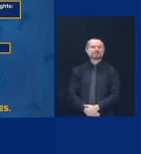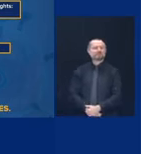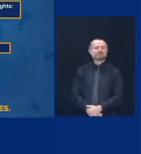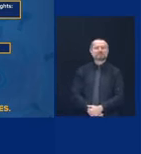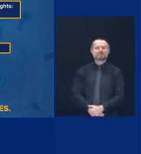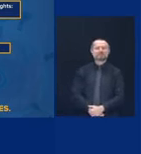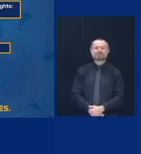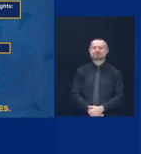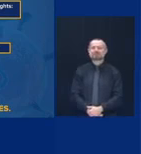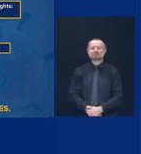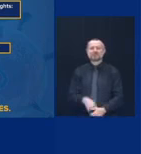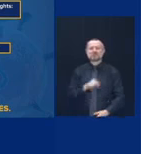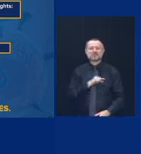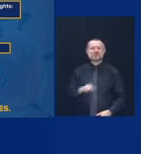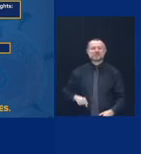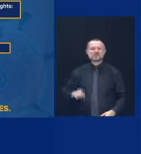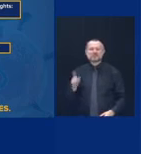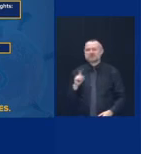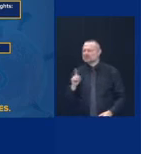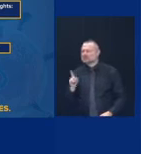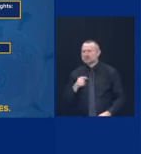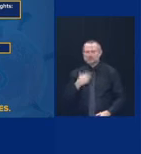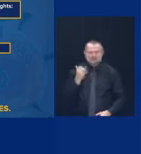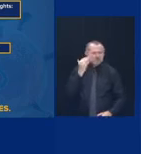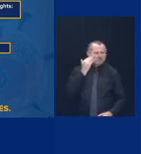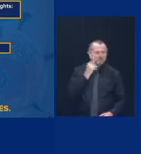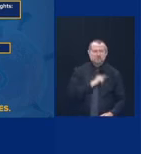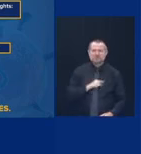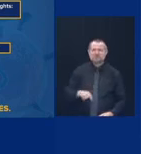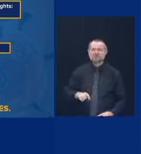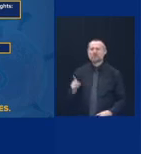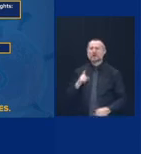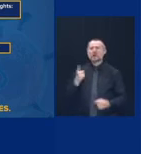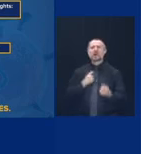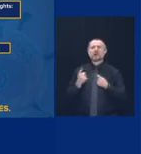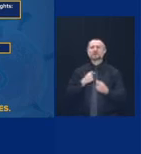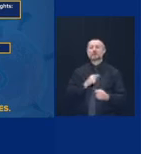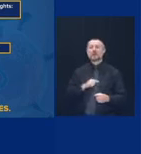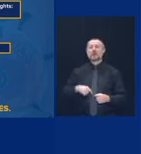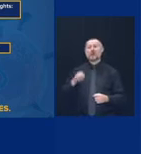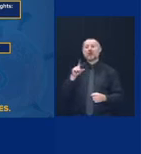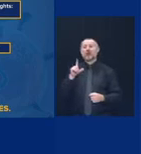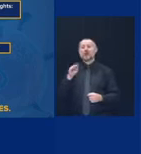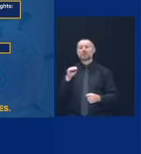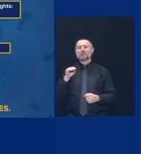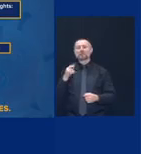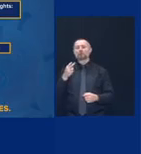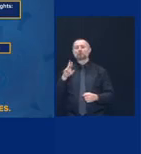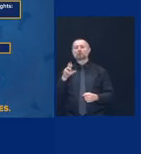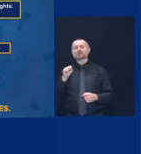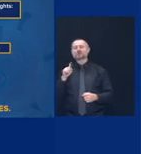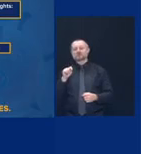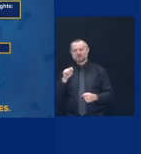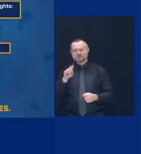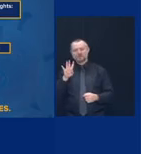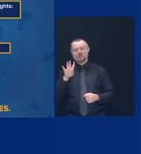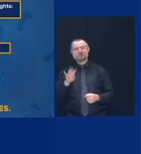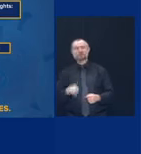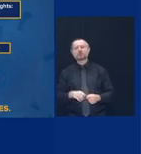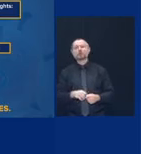Where's Queens? Queens boy always looks for Queens. Elmhurst, 4. Corona, 4. Woodside,